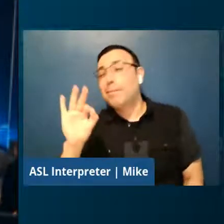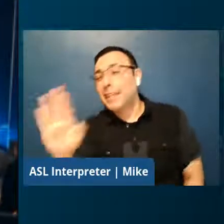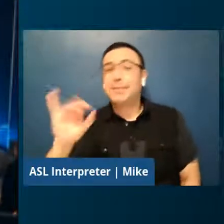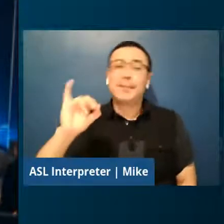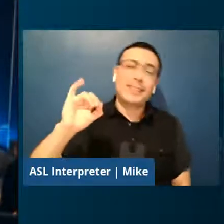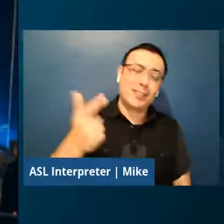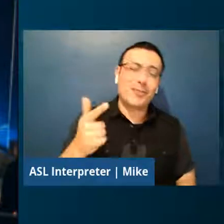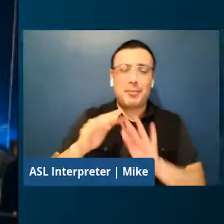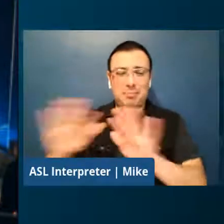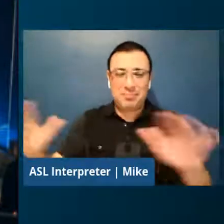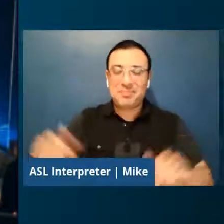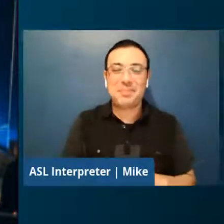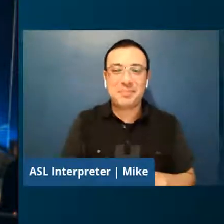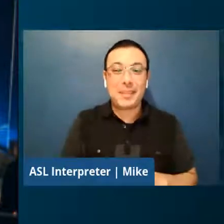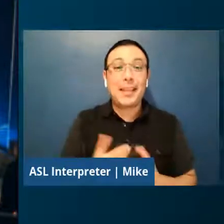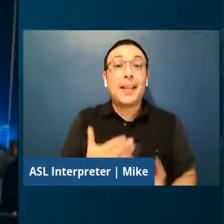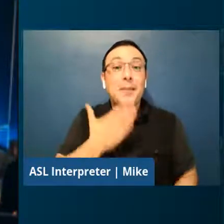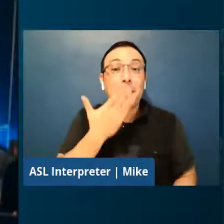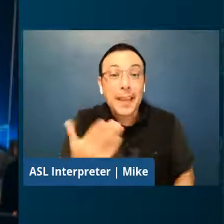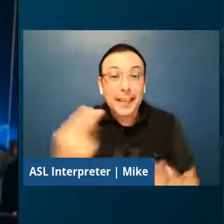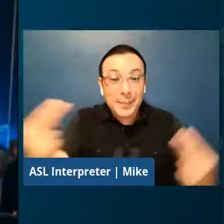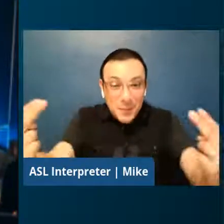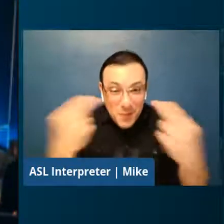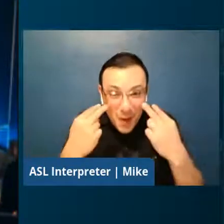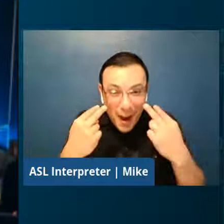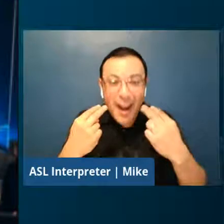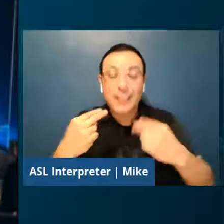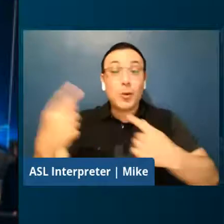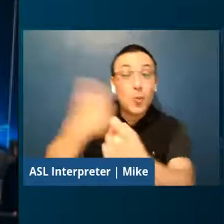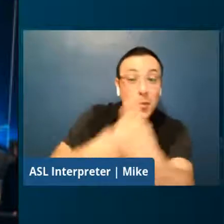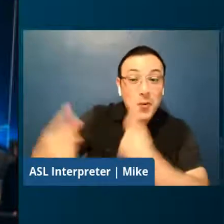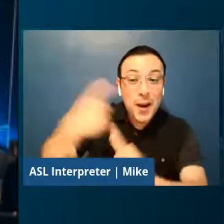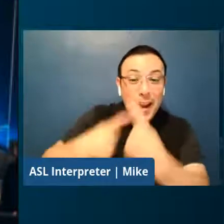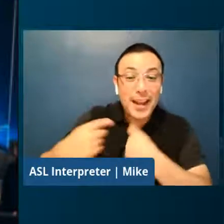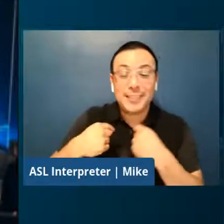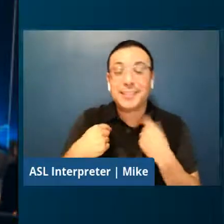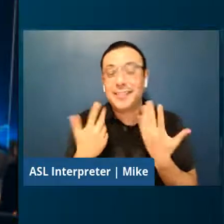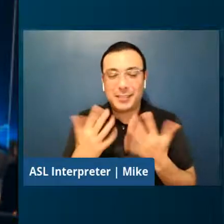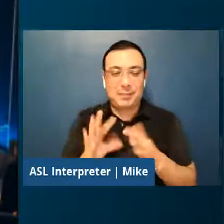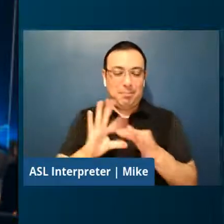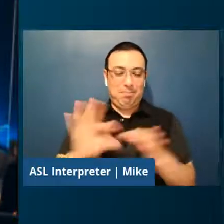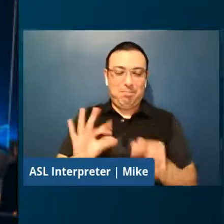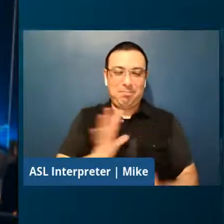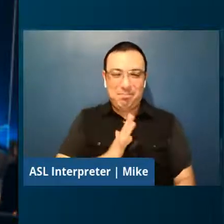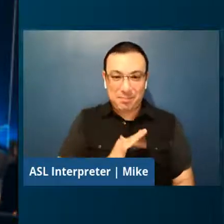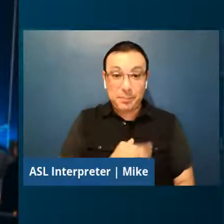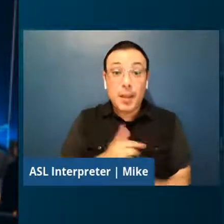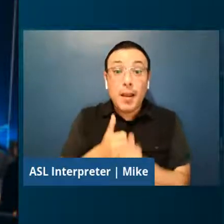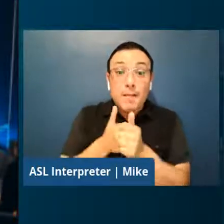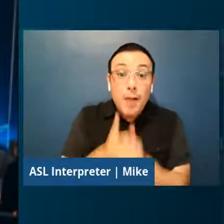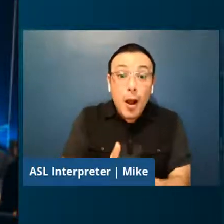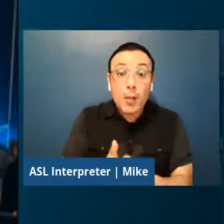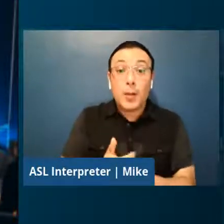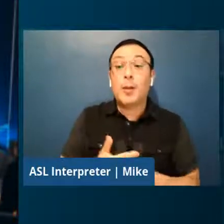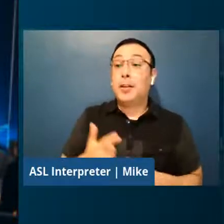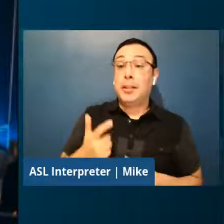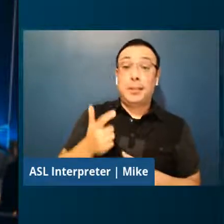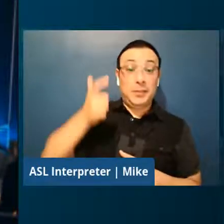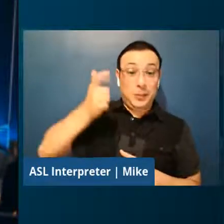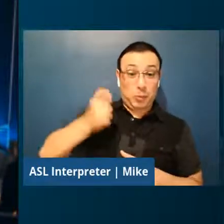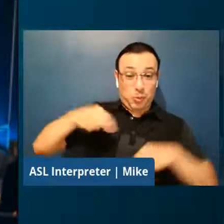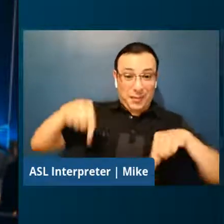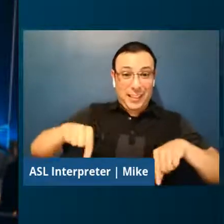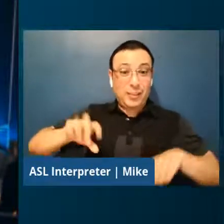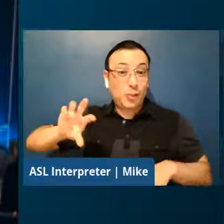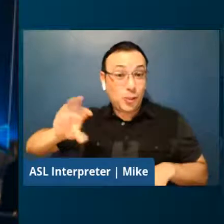your questions and comments today. Do be sure to follow or subscribe to this channel and visit our website for our upcoming programs.